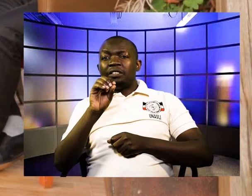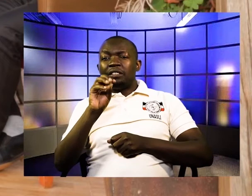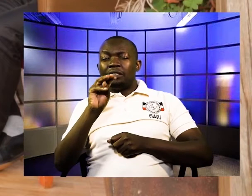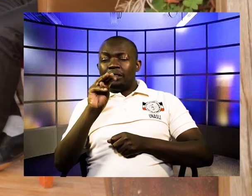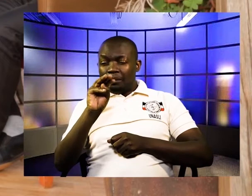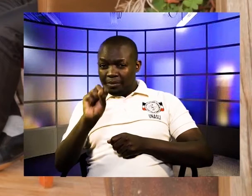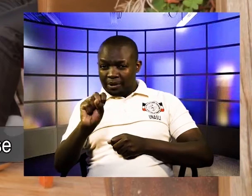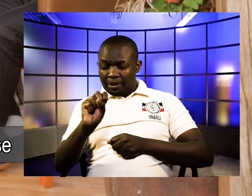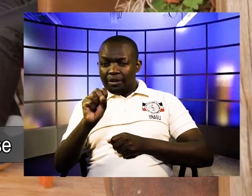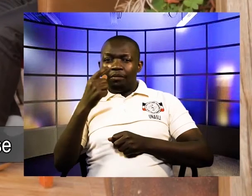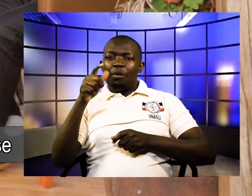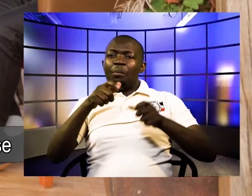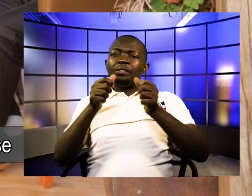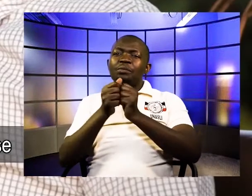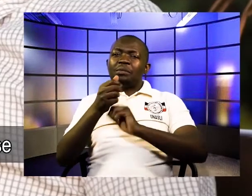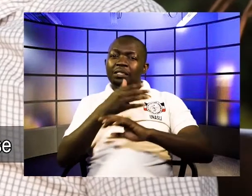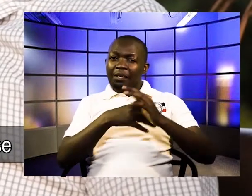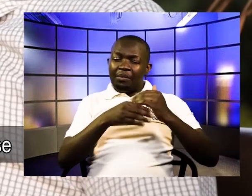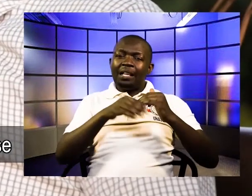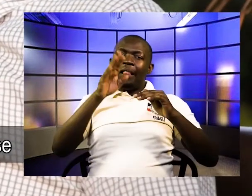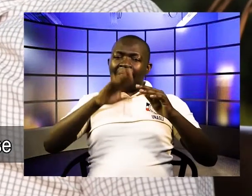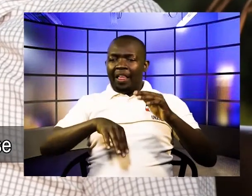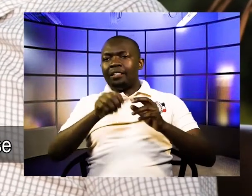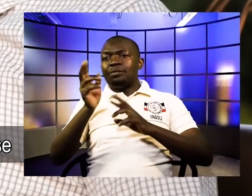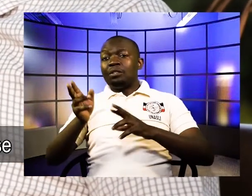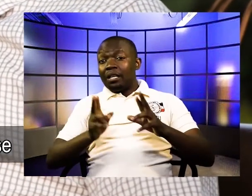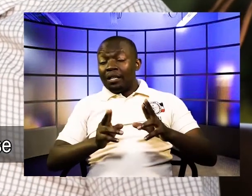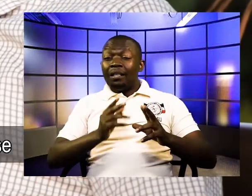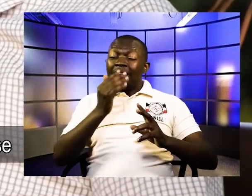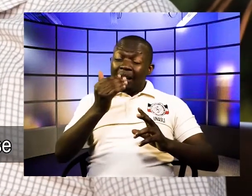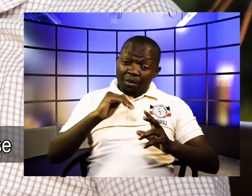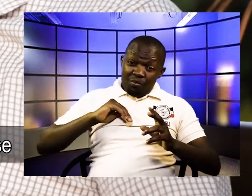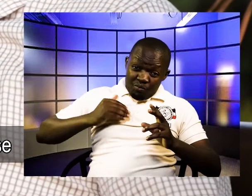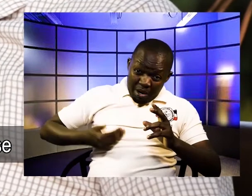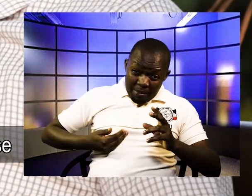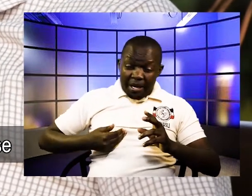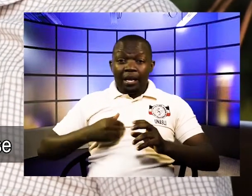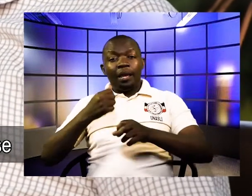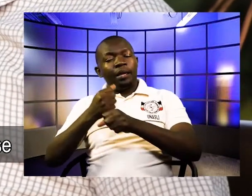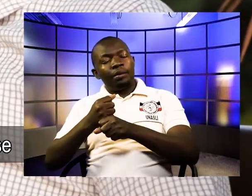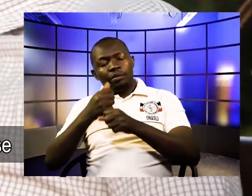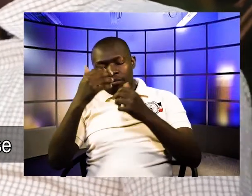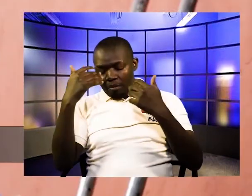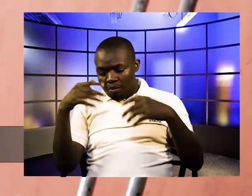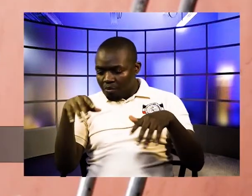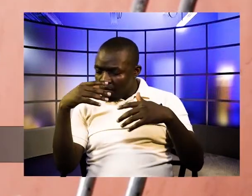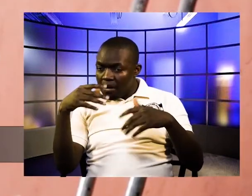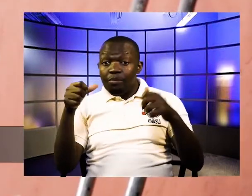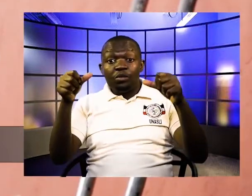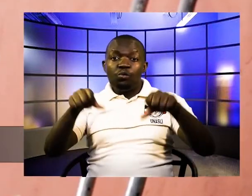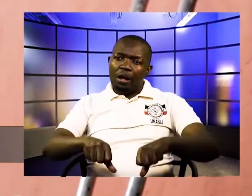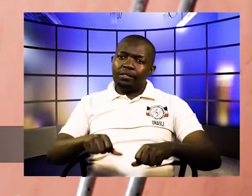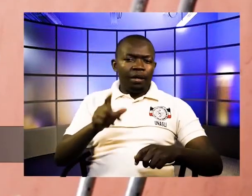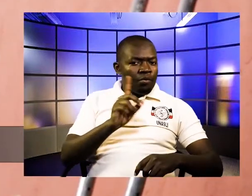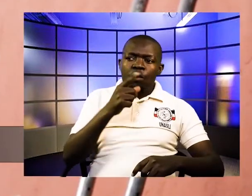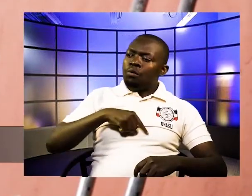disabilities. Atebwe kituuka ku bakazi n'abawala abaliko obulemu kiyitirira. Tulina okugenda